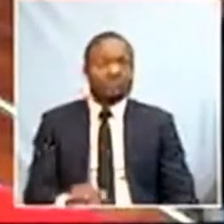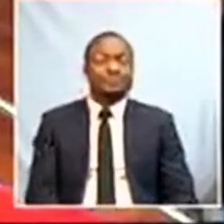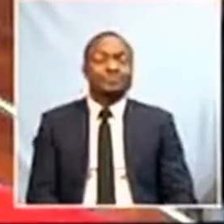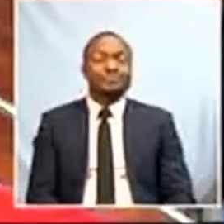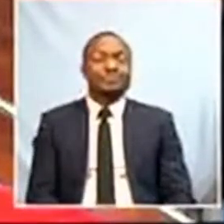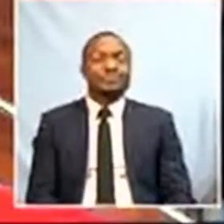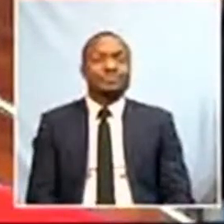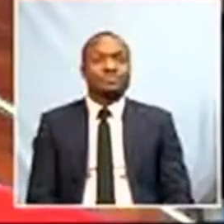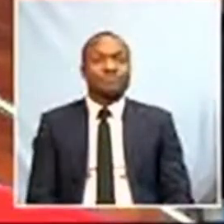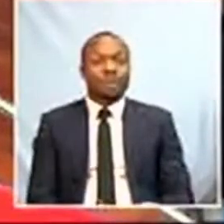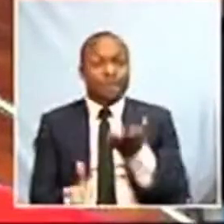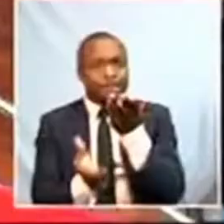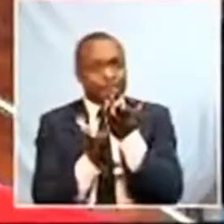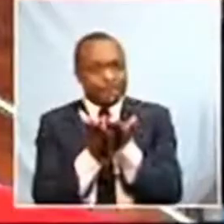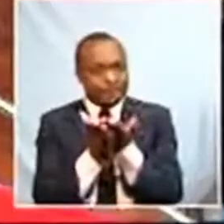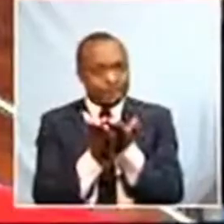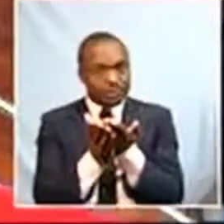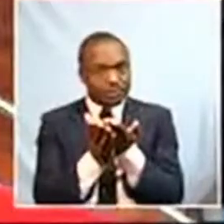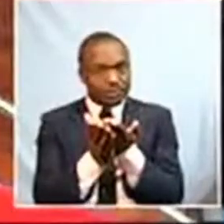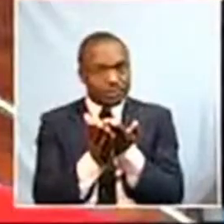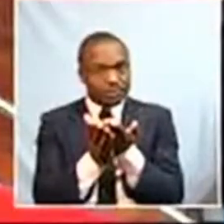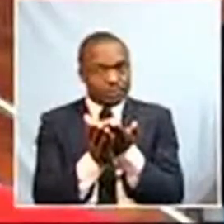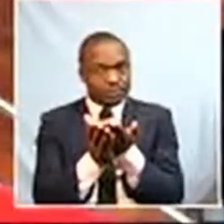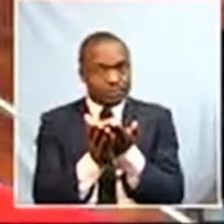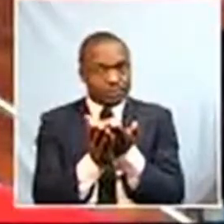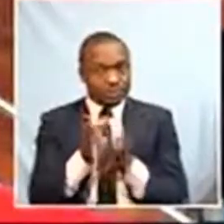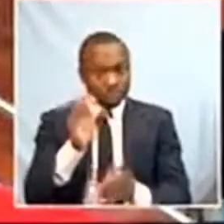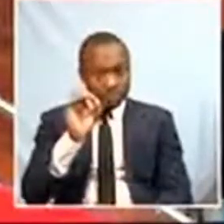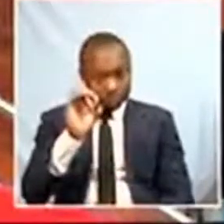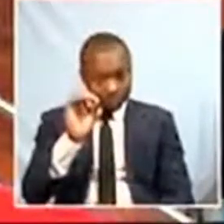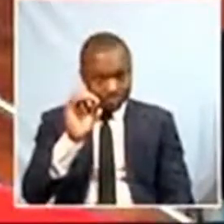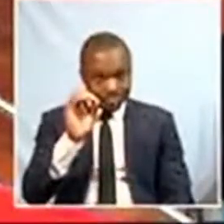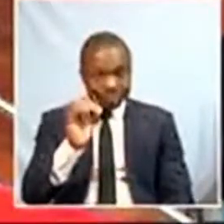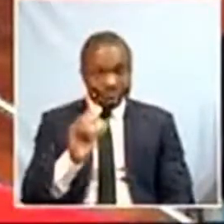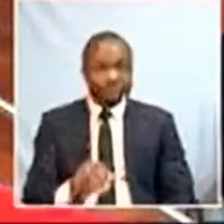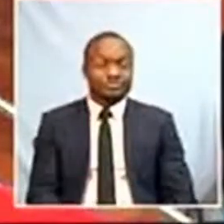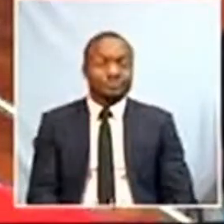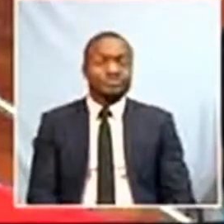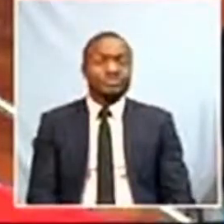Yes. Appendix what? Appendix O Oh.